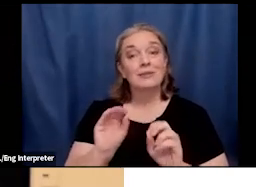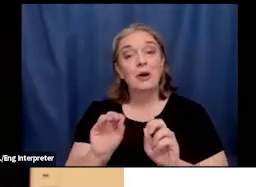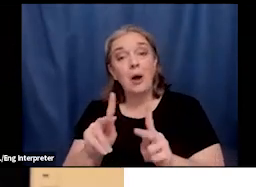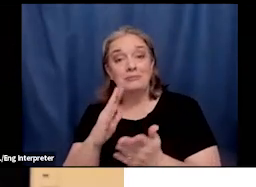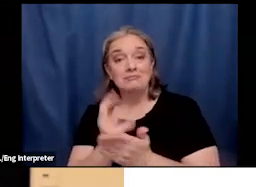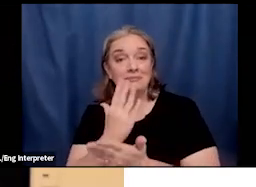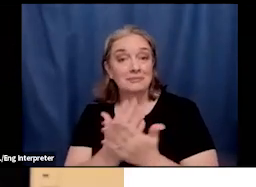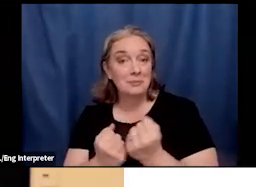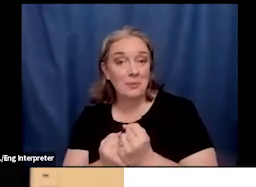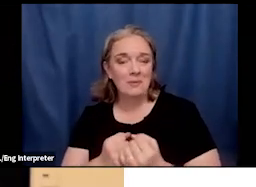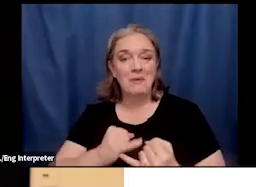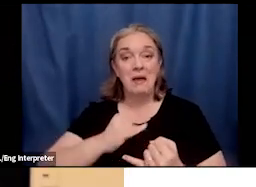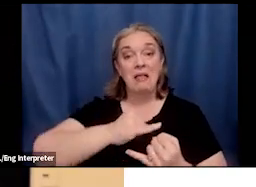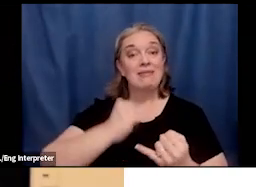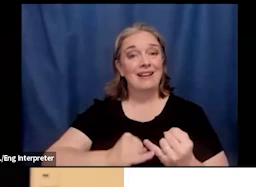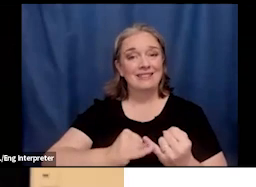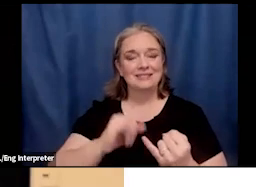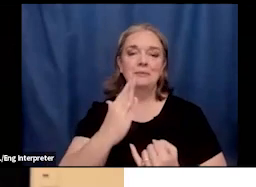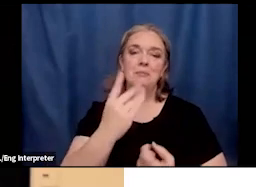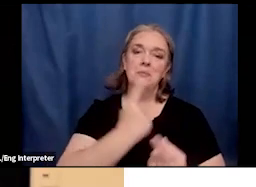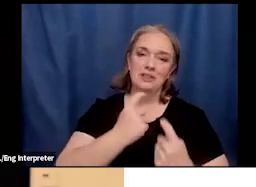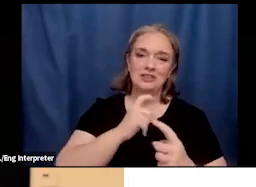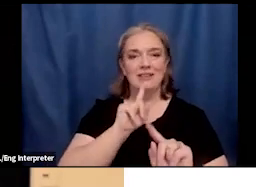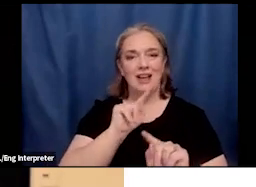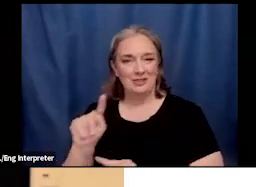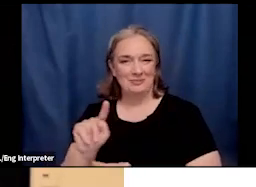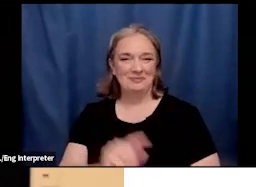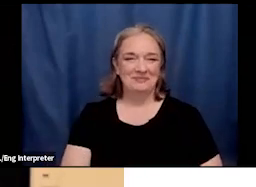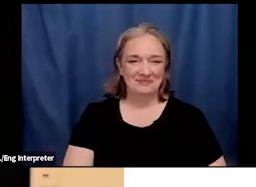for Q&A. So that is the plan.